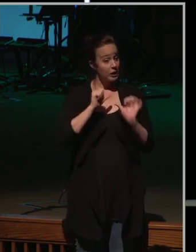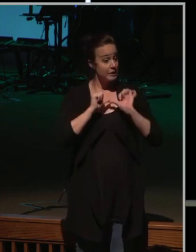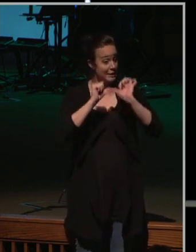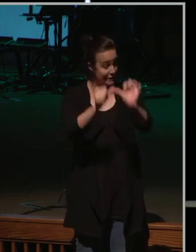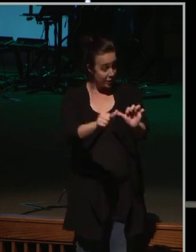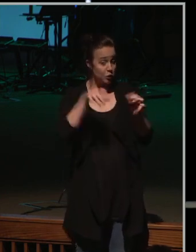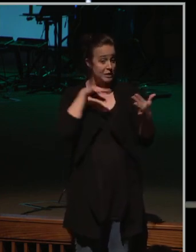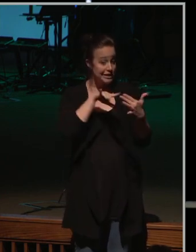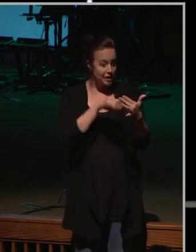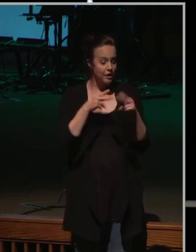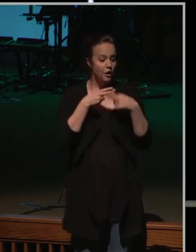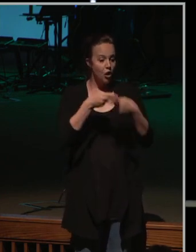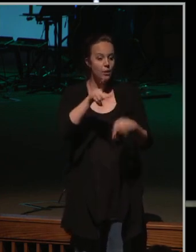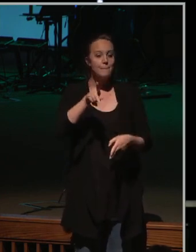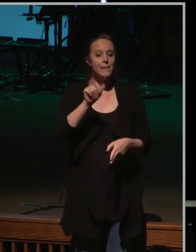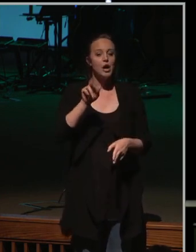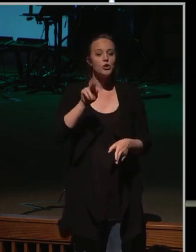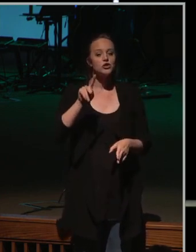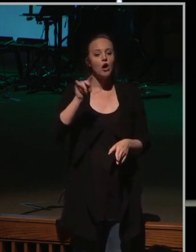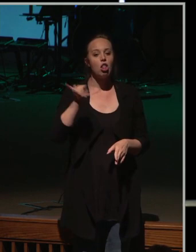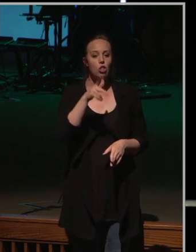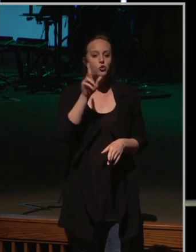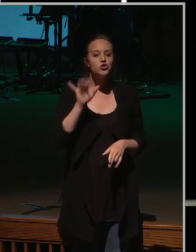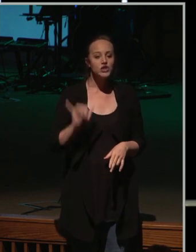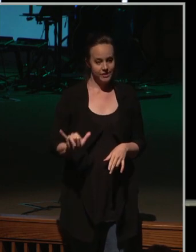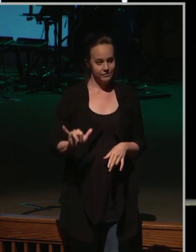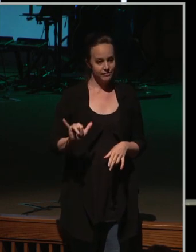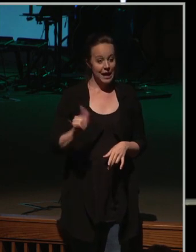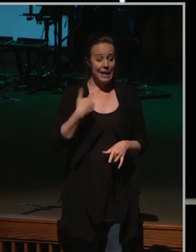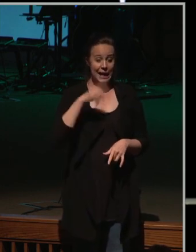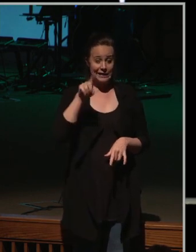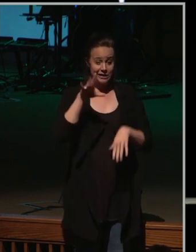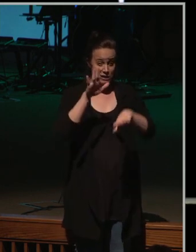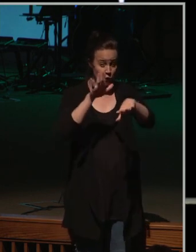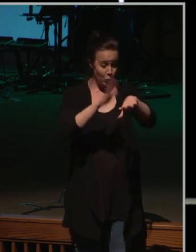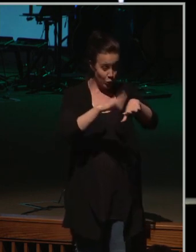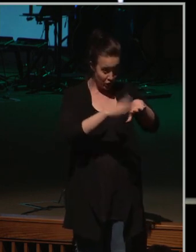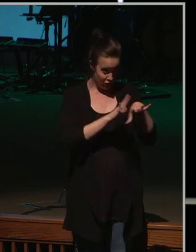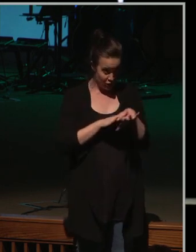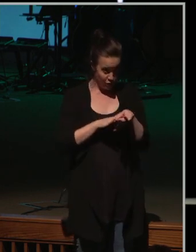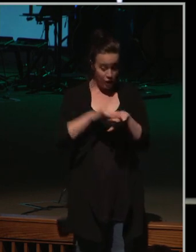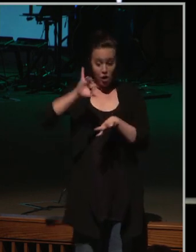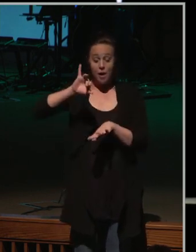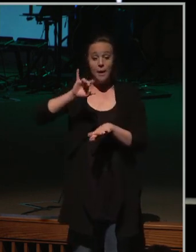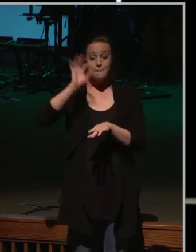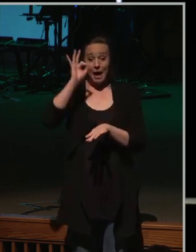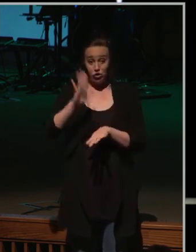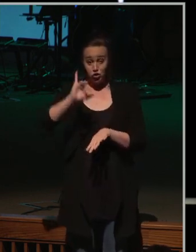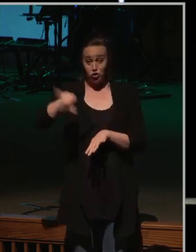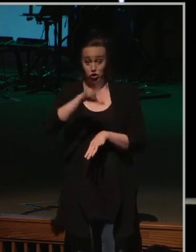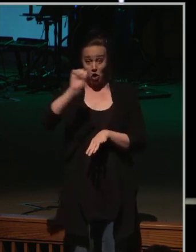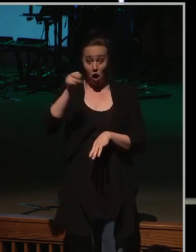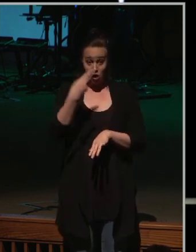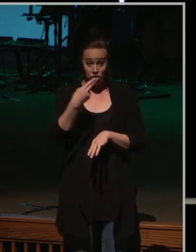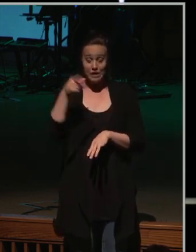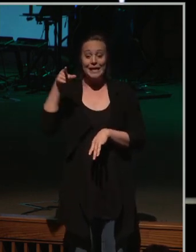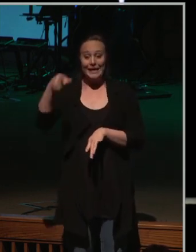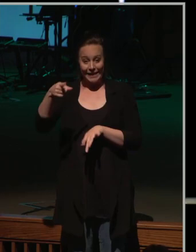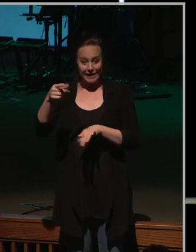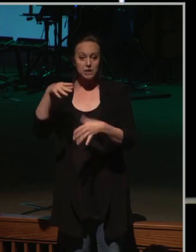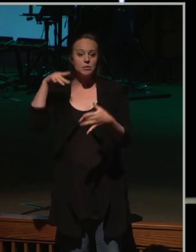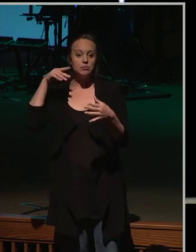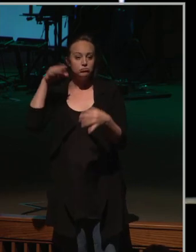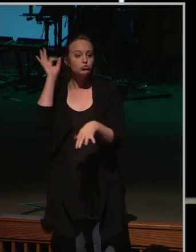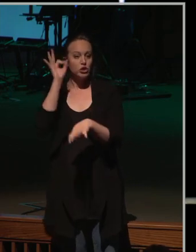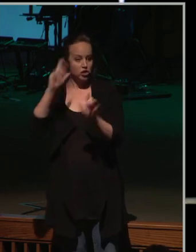in Parentology. And I do have to start with a big disclaimer. Josh has been doing this, so I'll do it as well. I